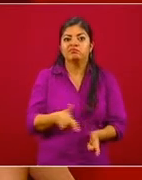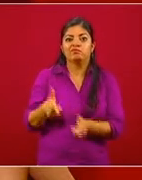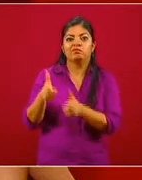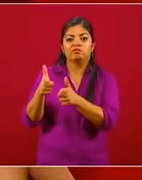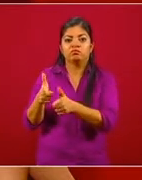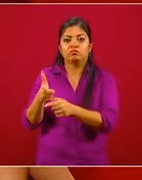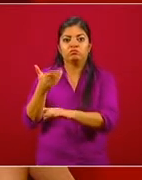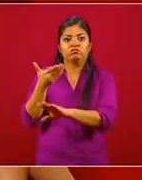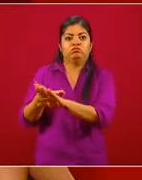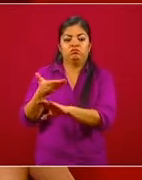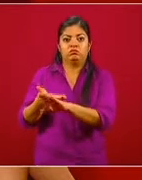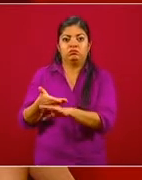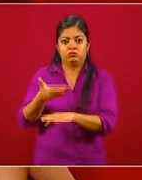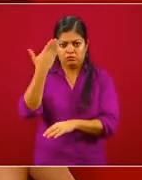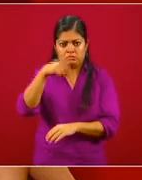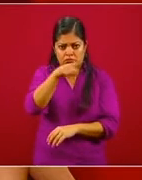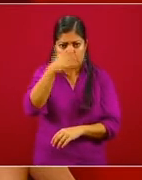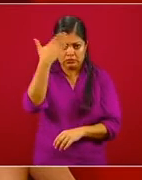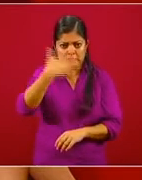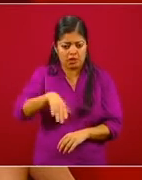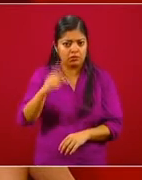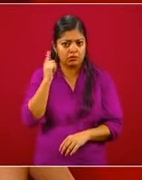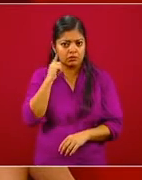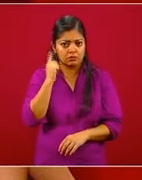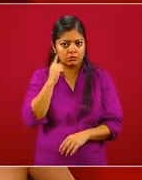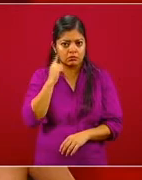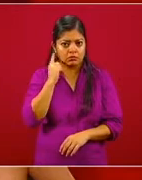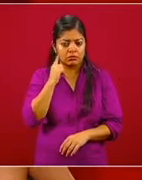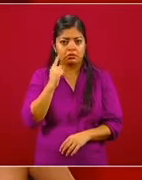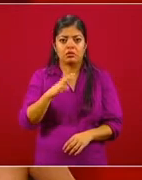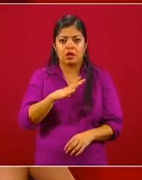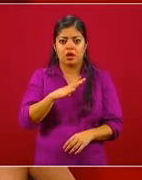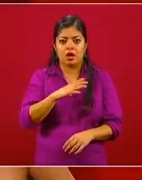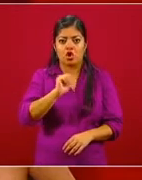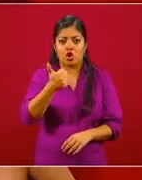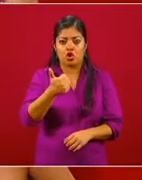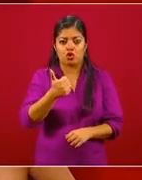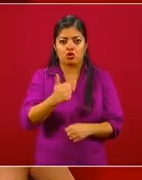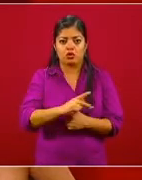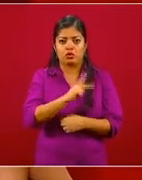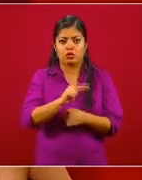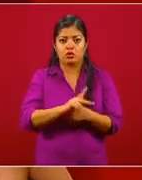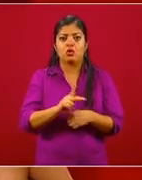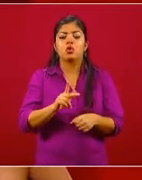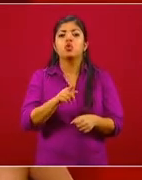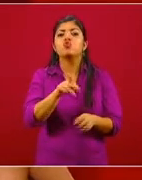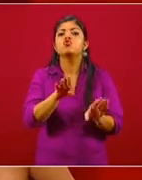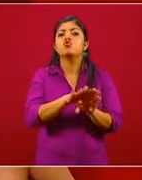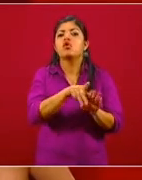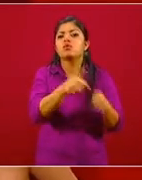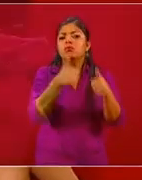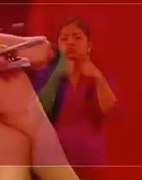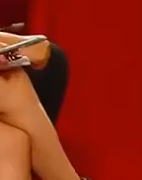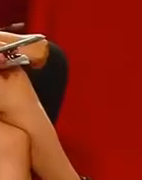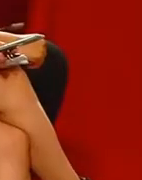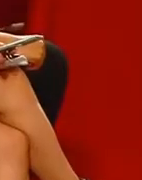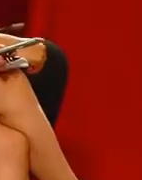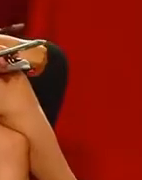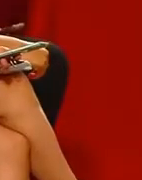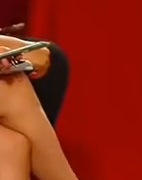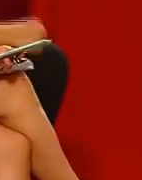uh, of physical attacks that happened, and the victims